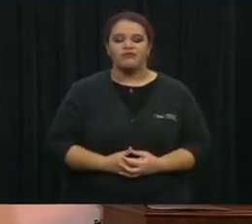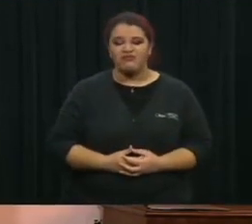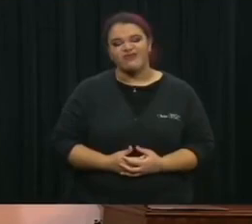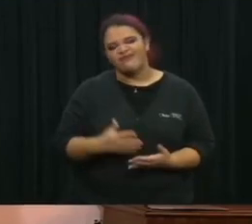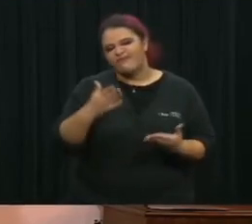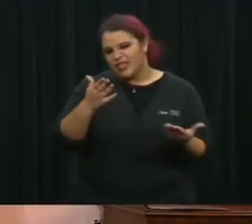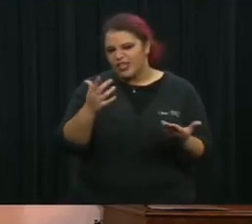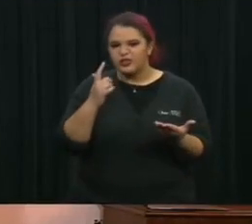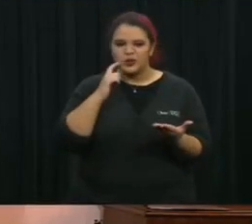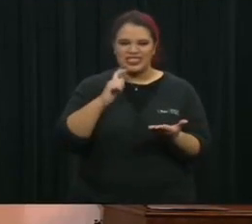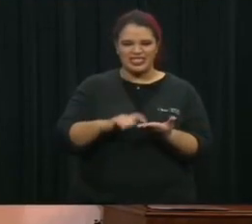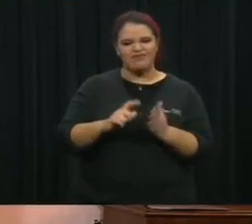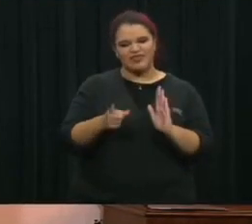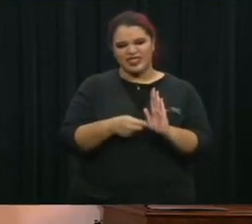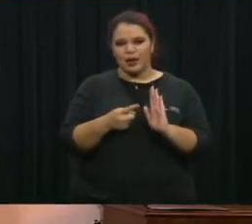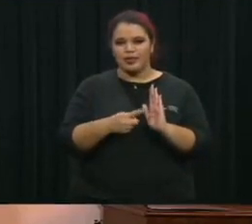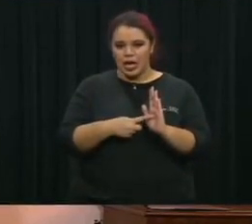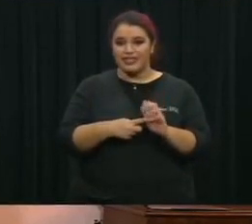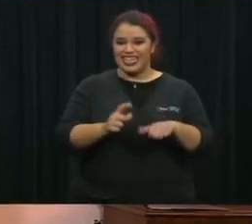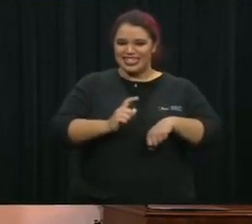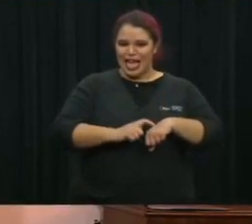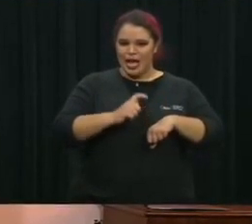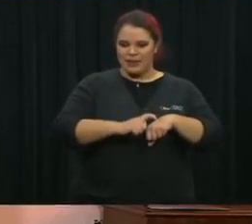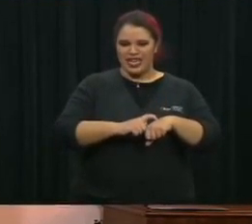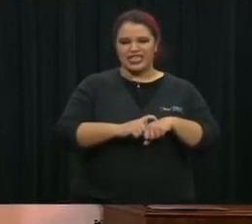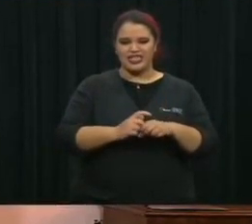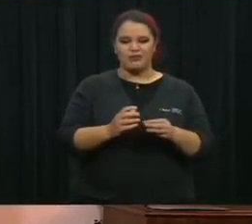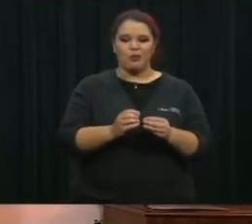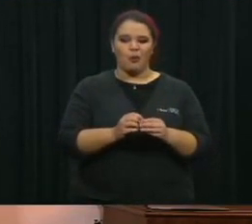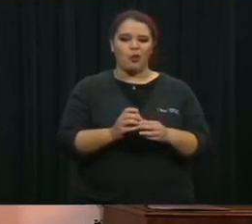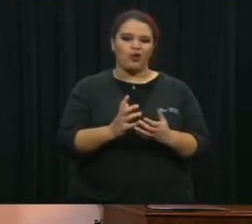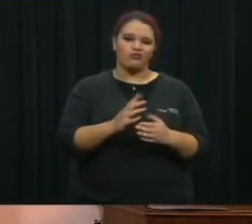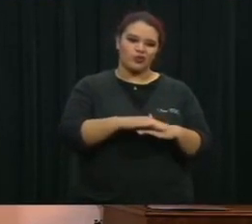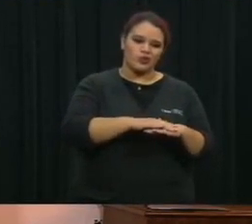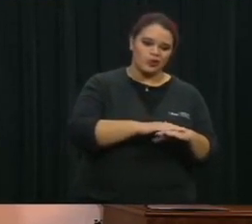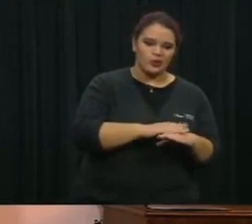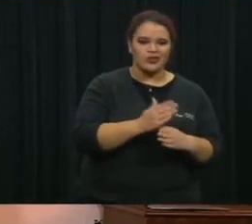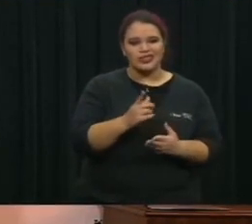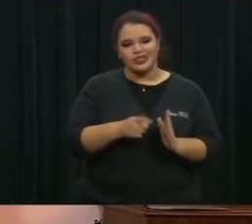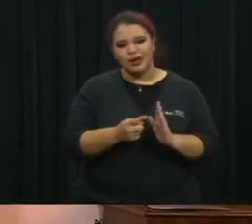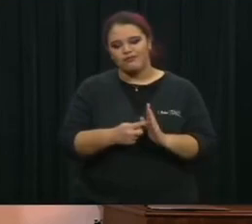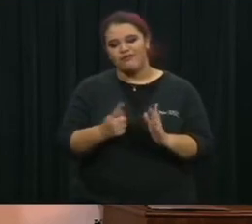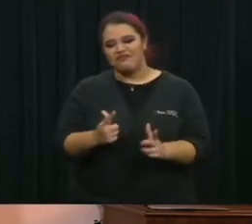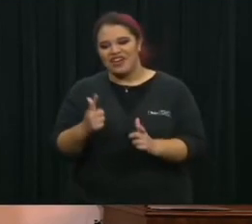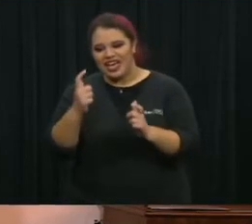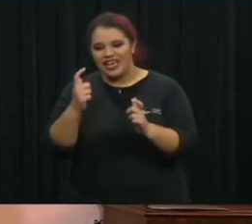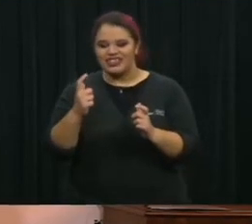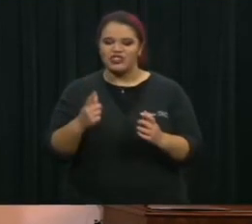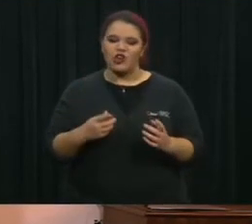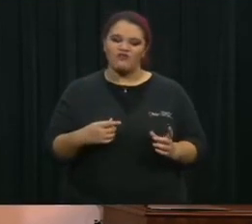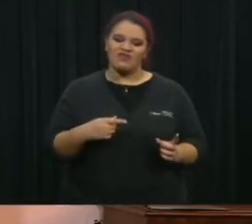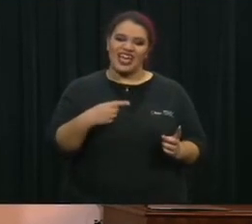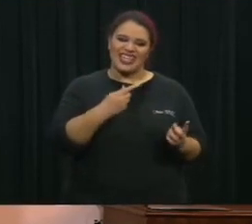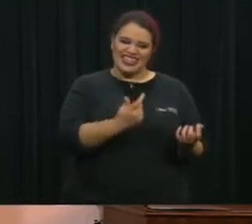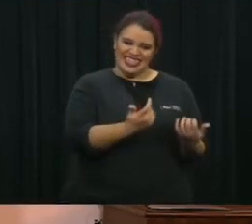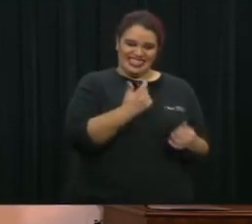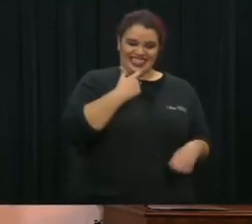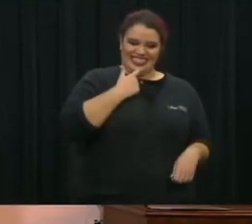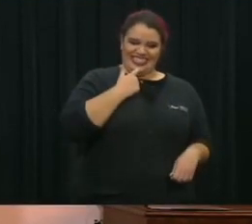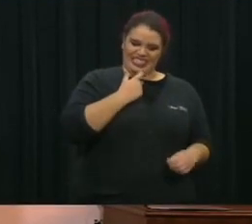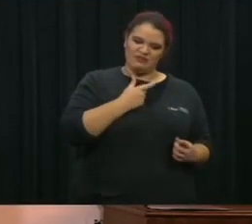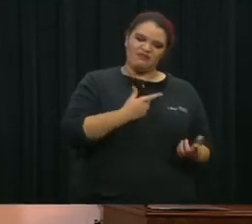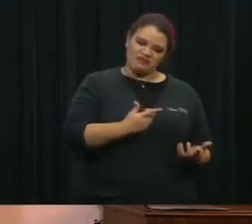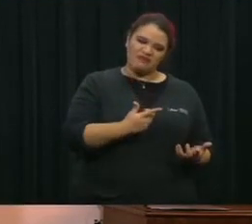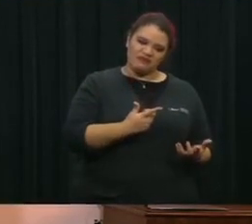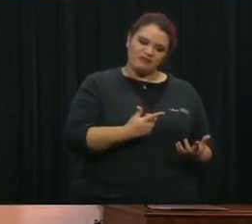things go in a different pace, and I think in this case, it was a little later in notifying. So the second that starts, they get out and start going to